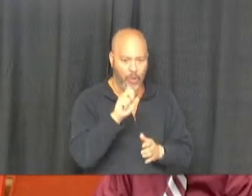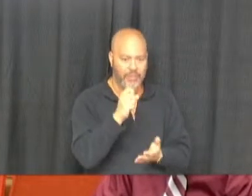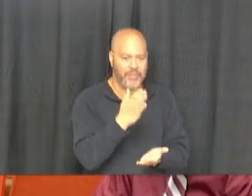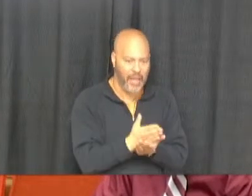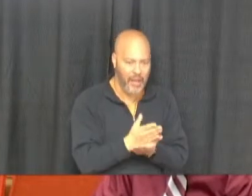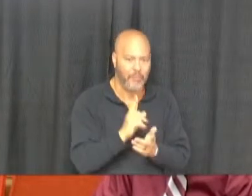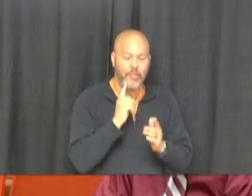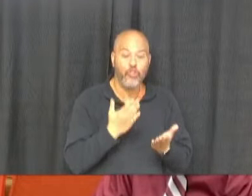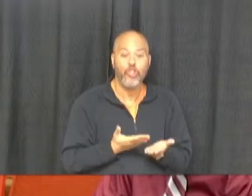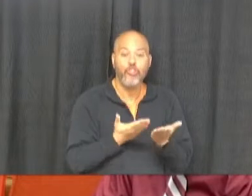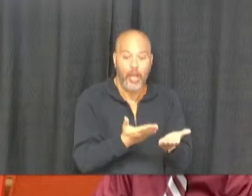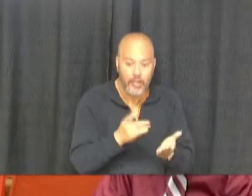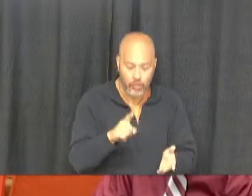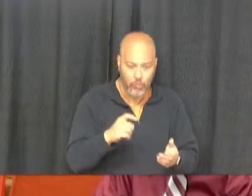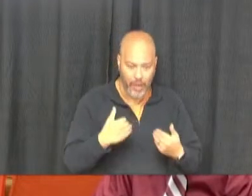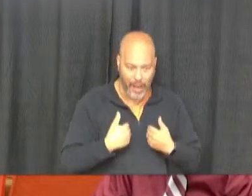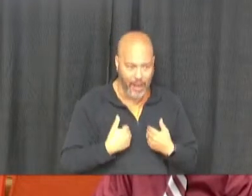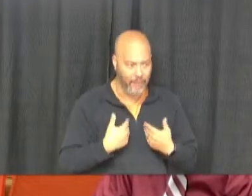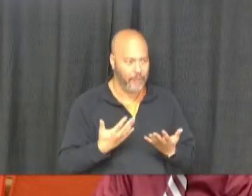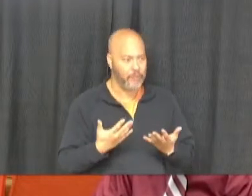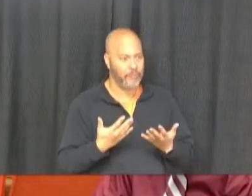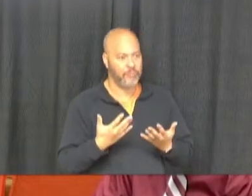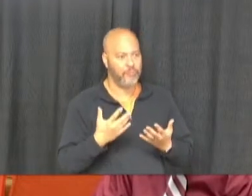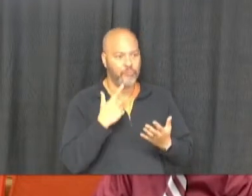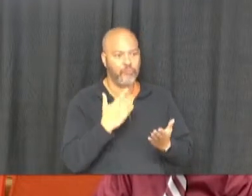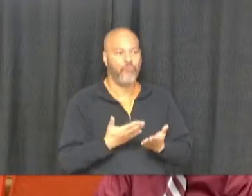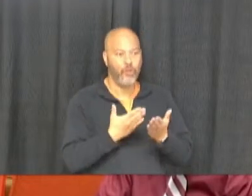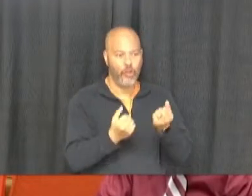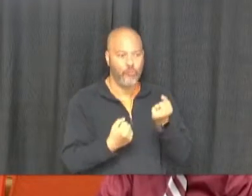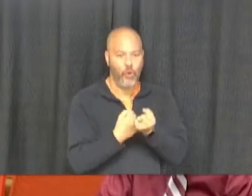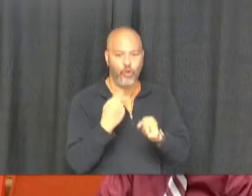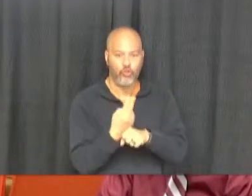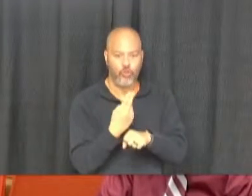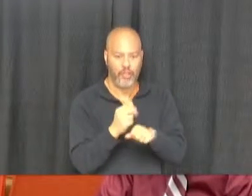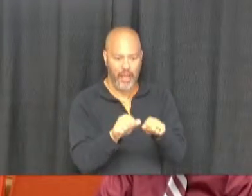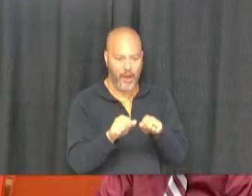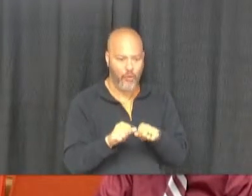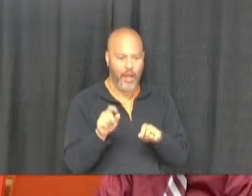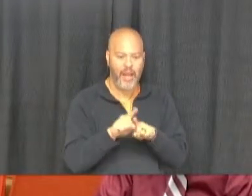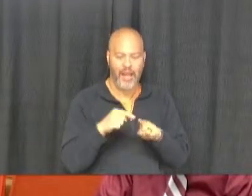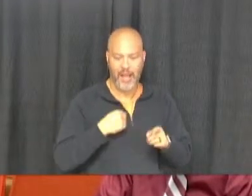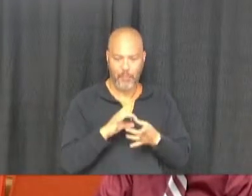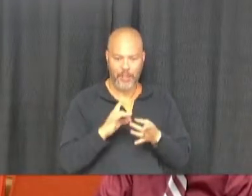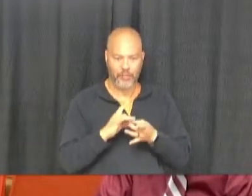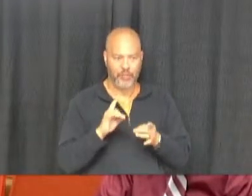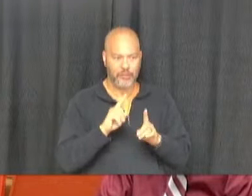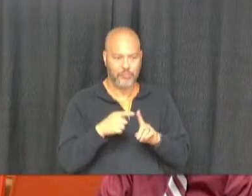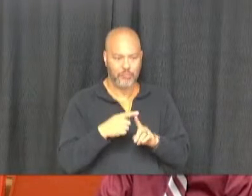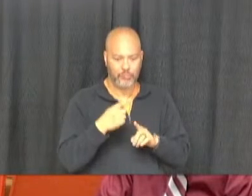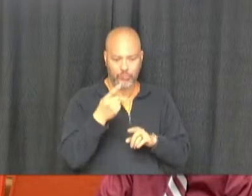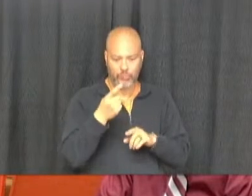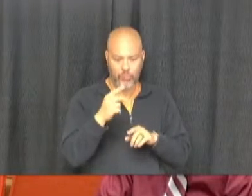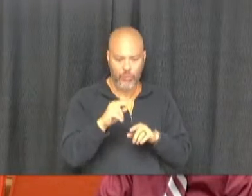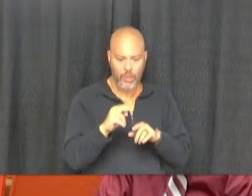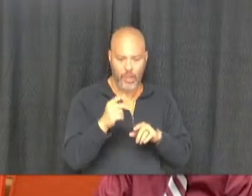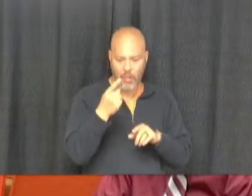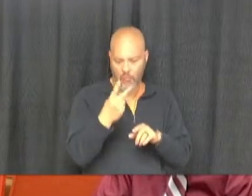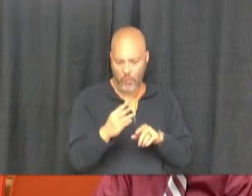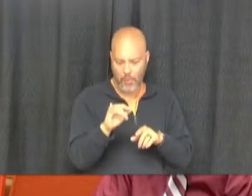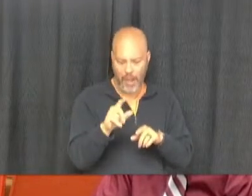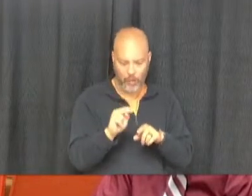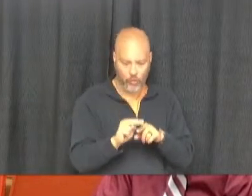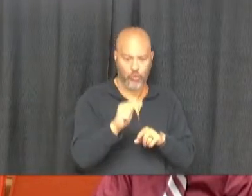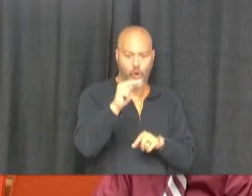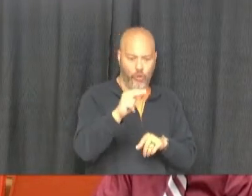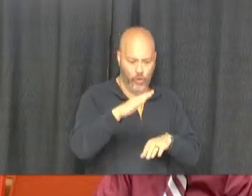area. It's suggested that you do. Suggested that there's supportive uses in the area, and like I mentioned, about a quarter mile to the north of this,